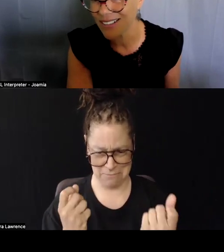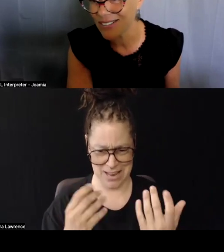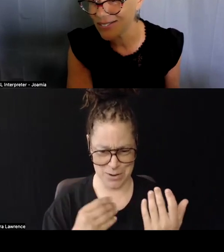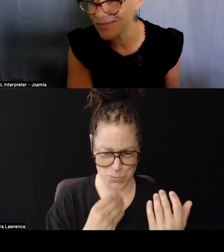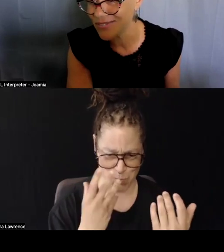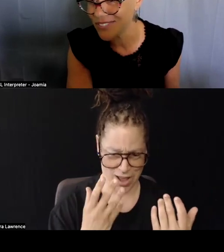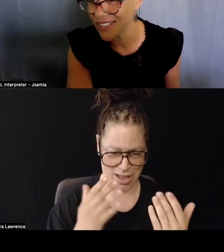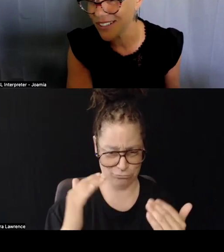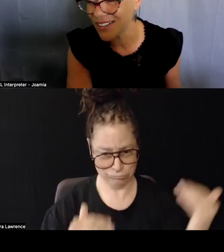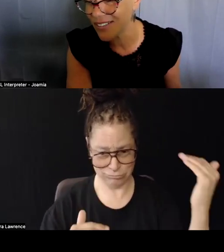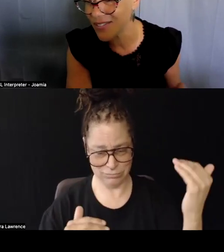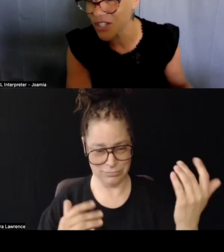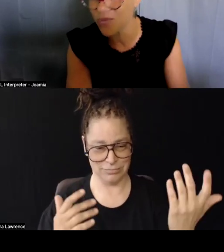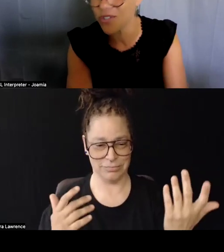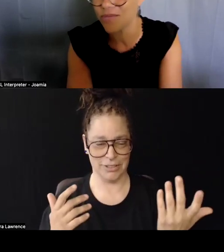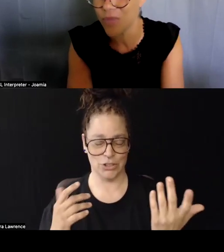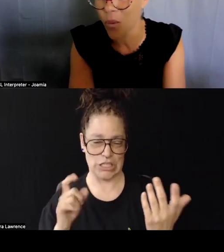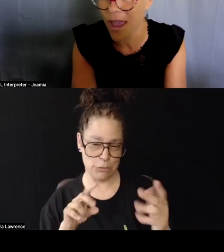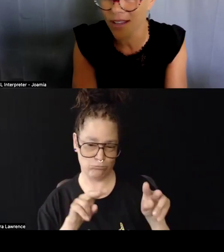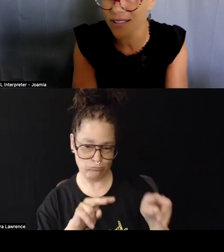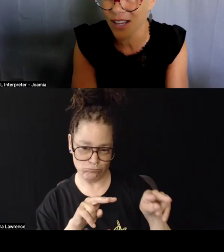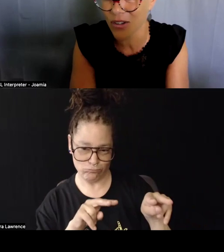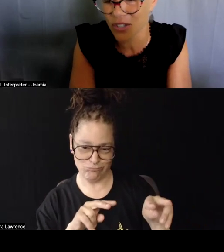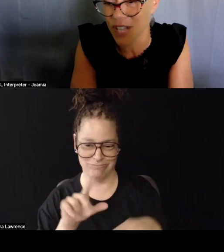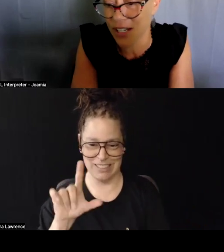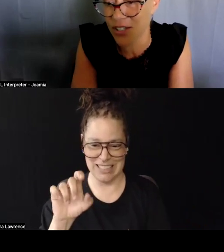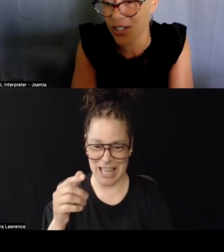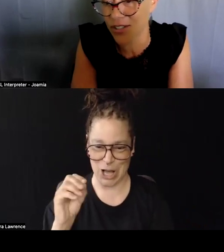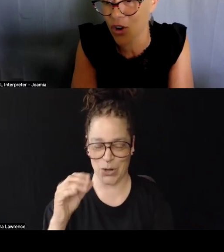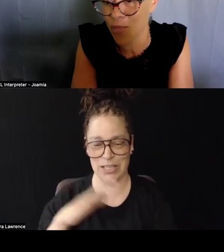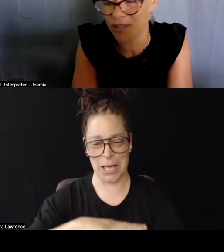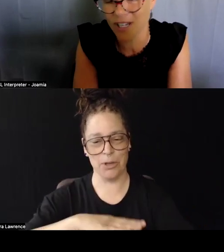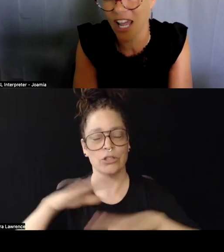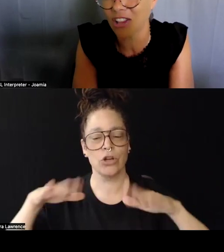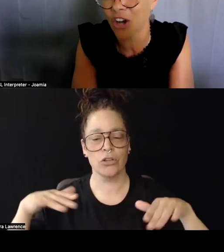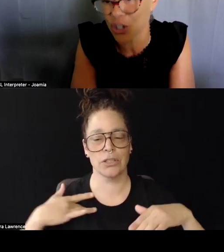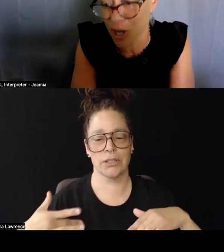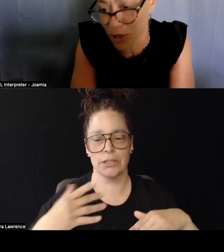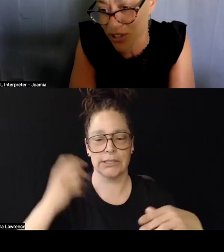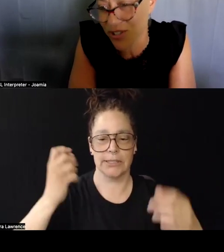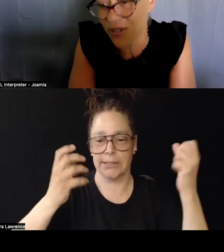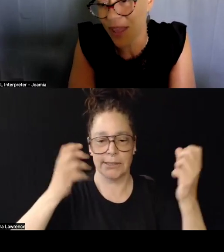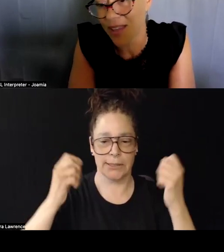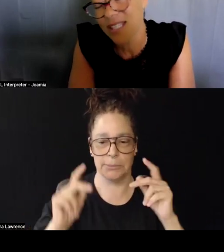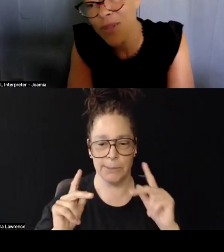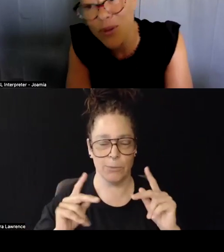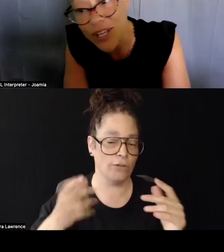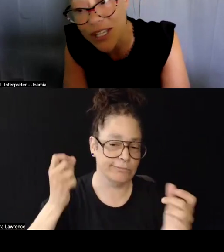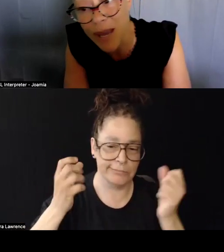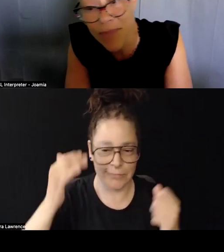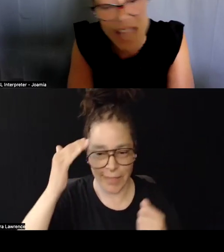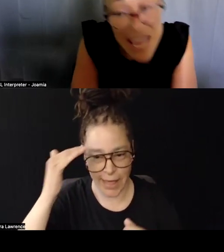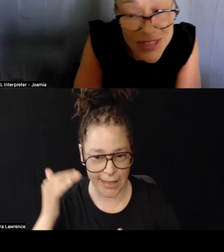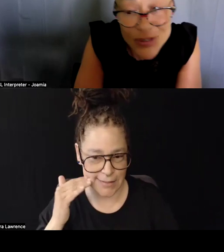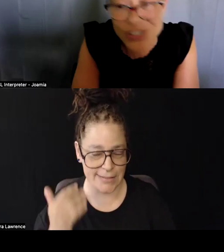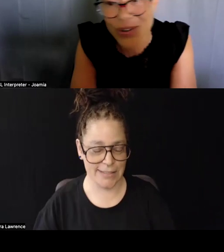that, yeah, there's the white Legos are tending to show up in larger numbers. And some of those kids